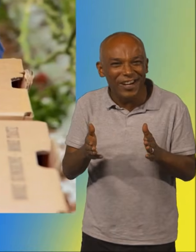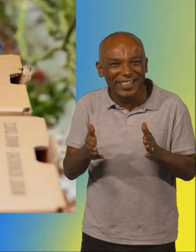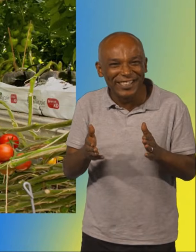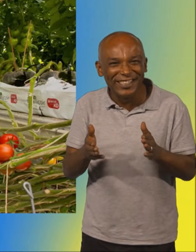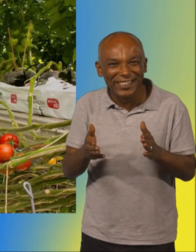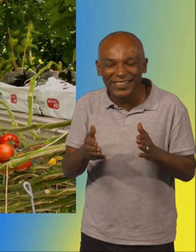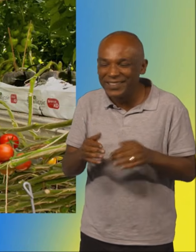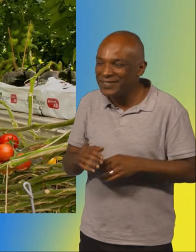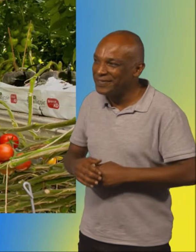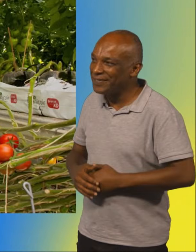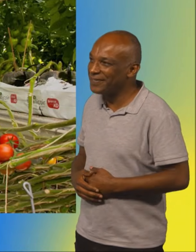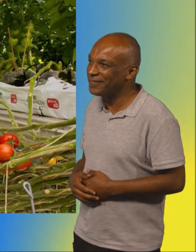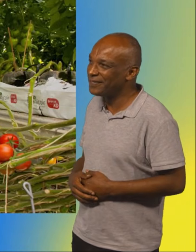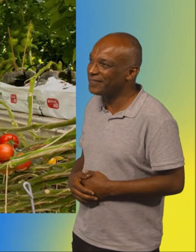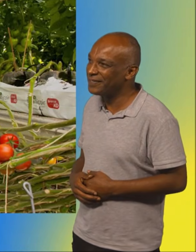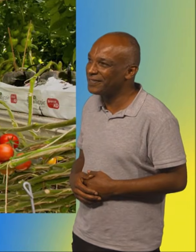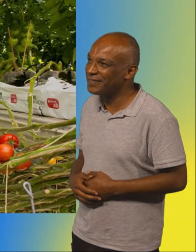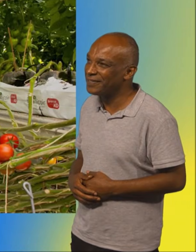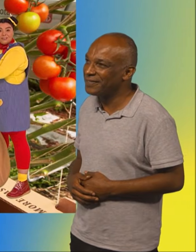tomatoes.